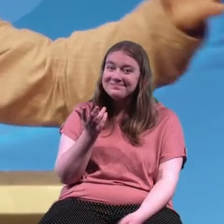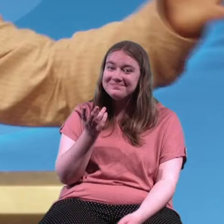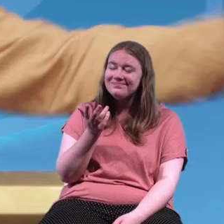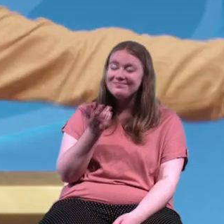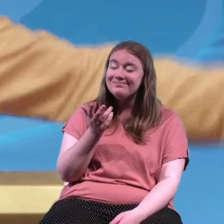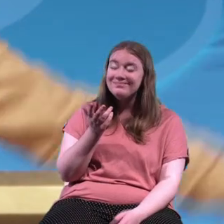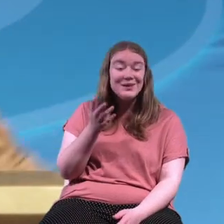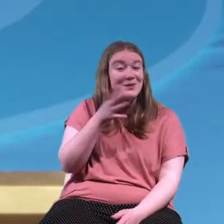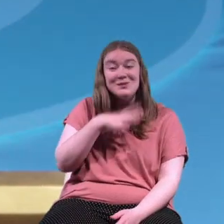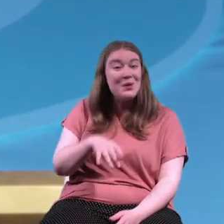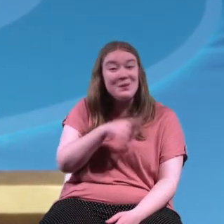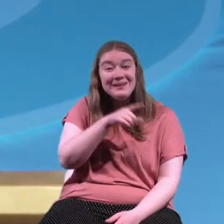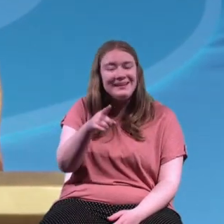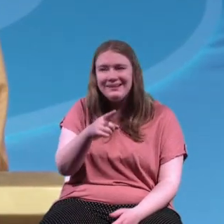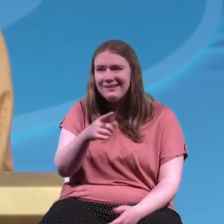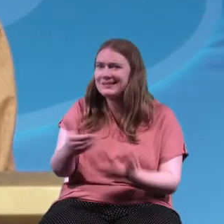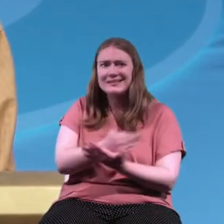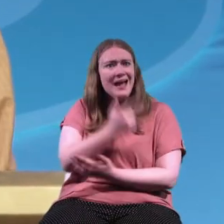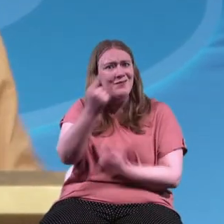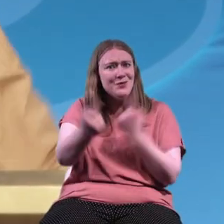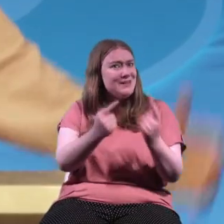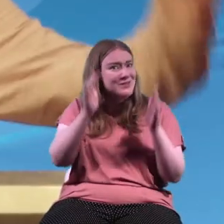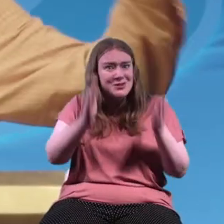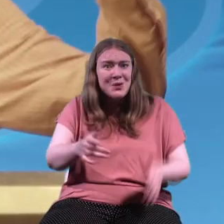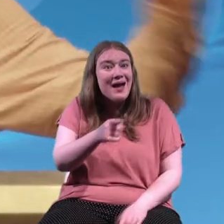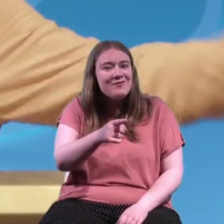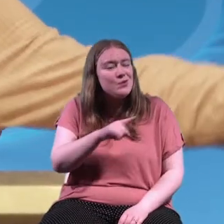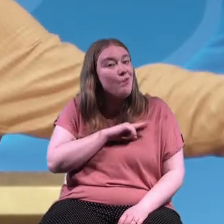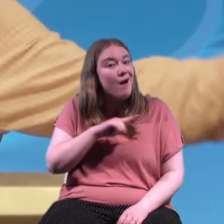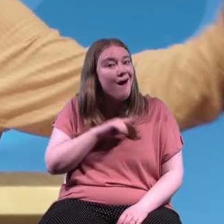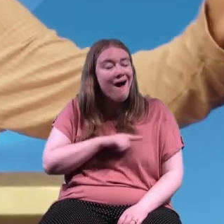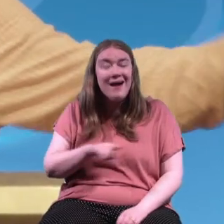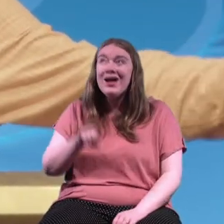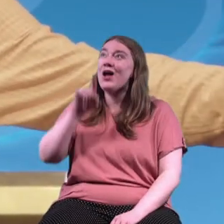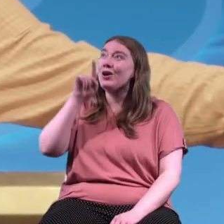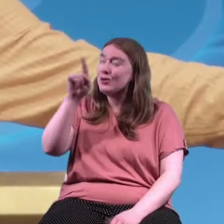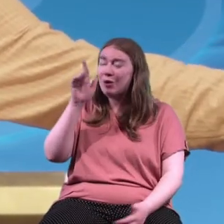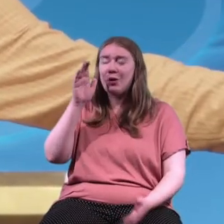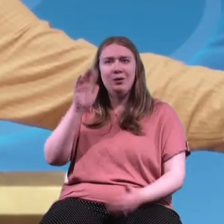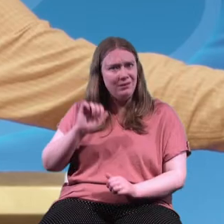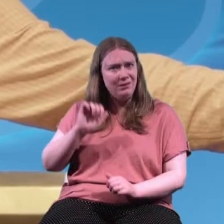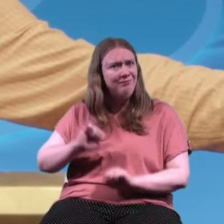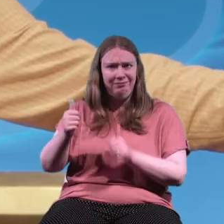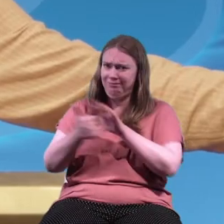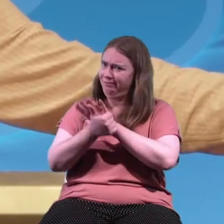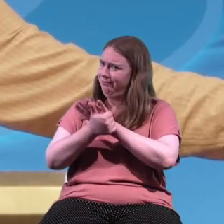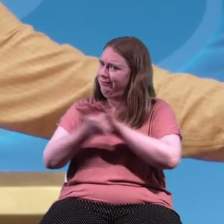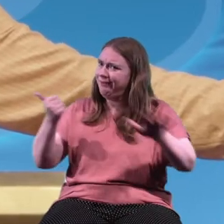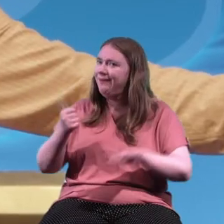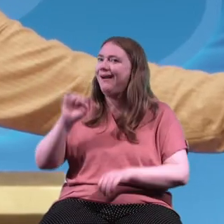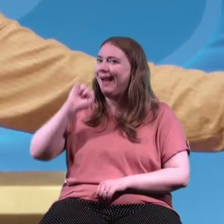You don't need to be your own savior. Why not? Because God is good at his job.